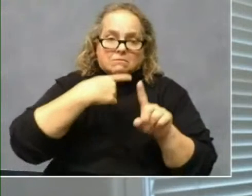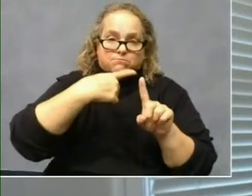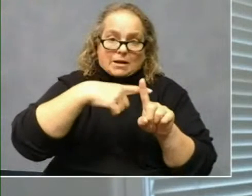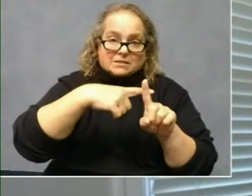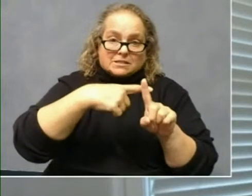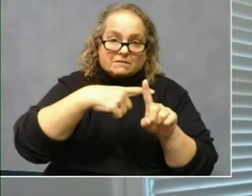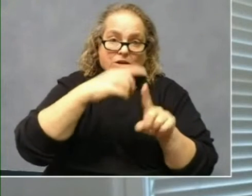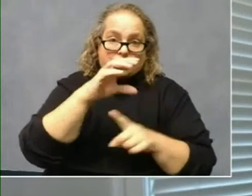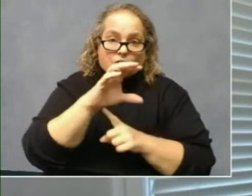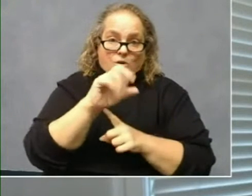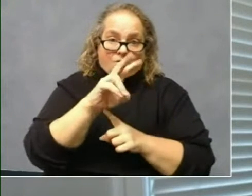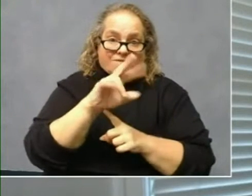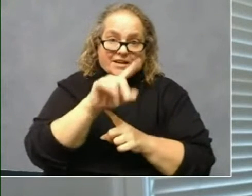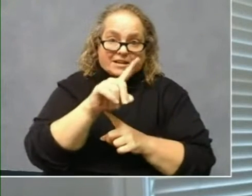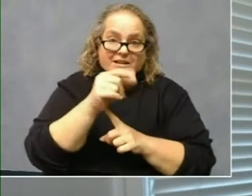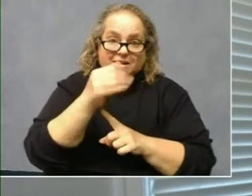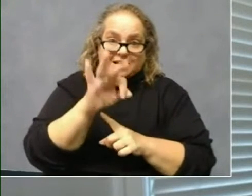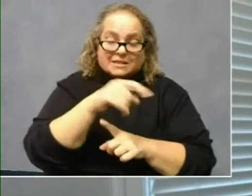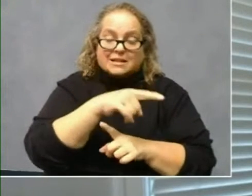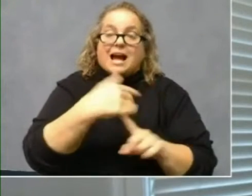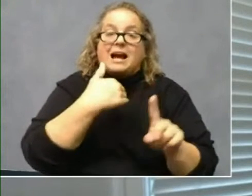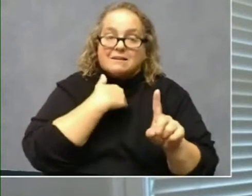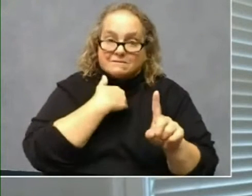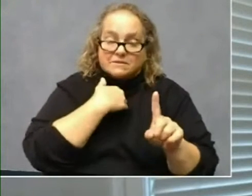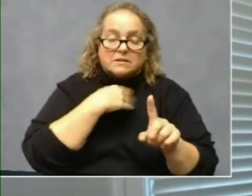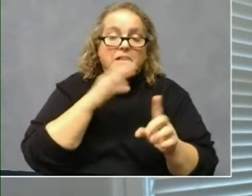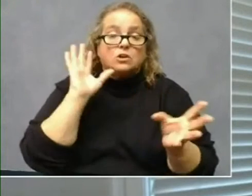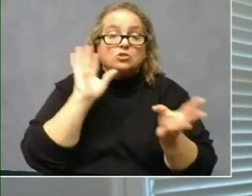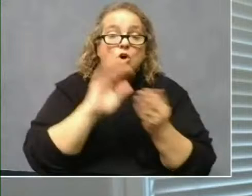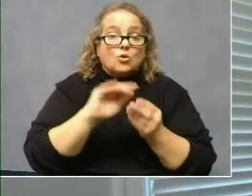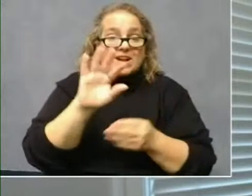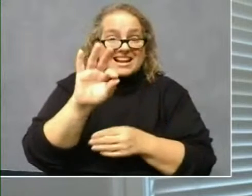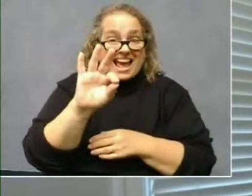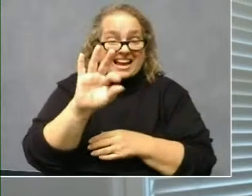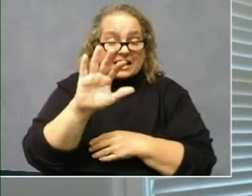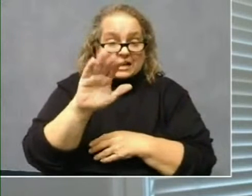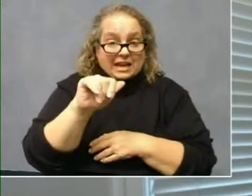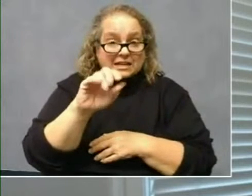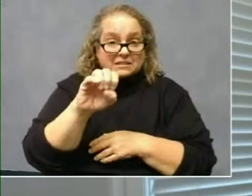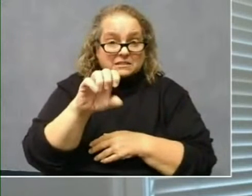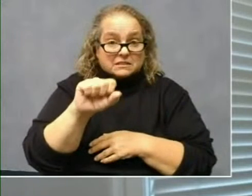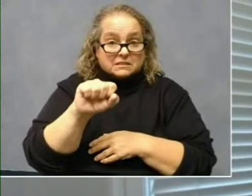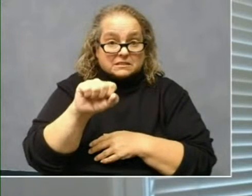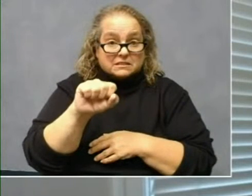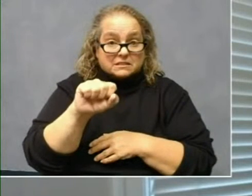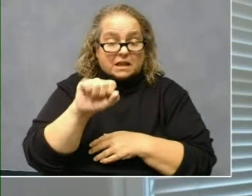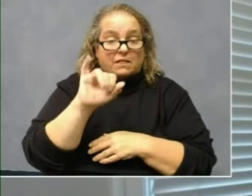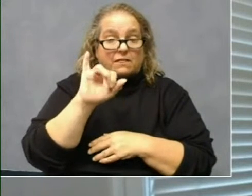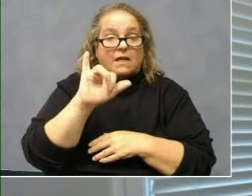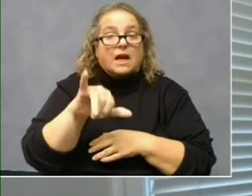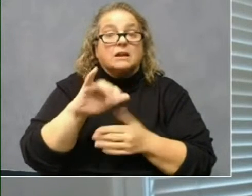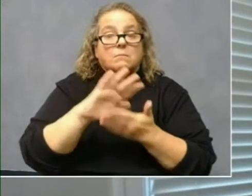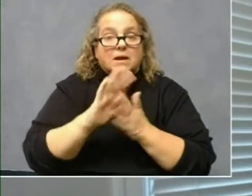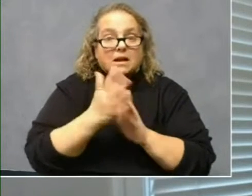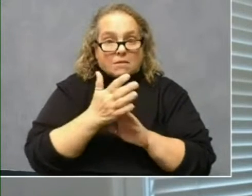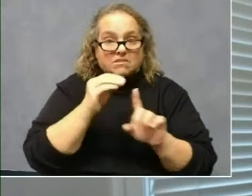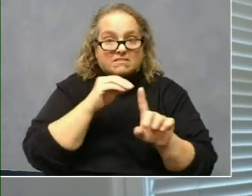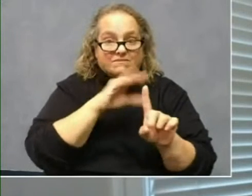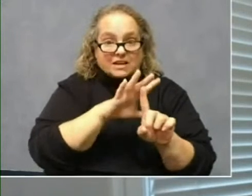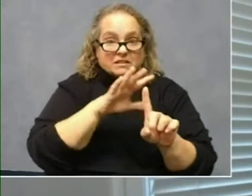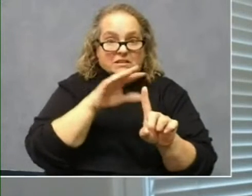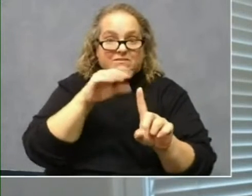They had 9 total cases that subsequently became infected, 1 person who